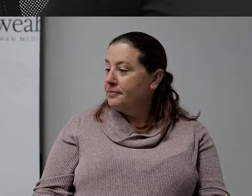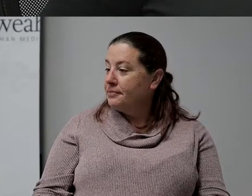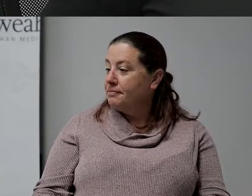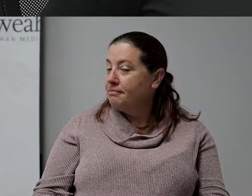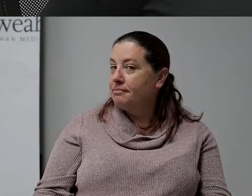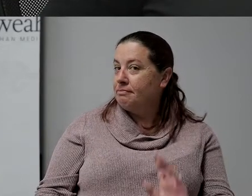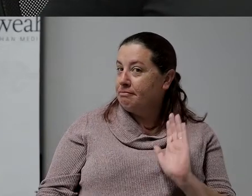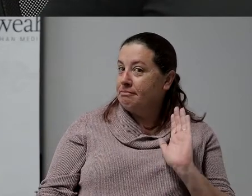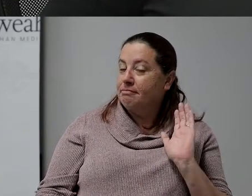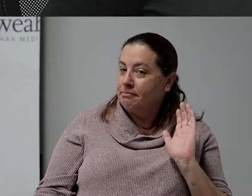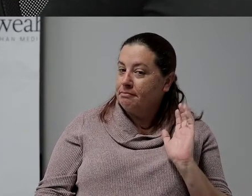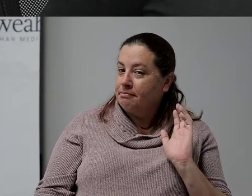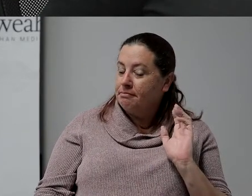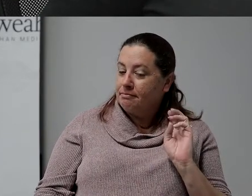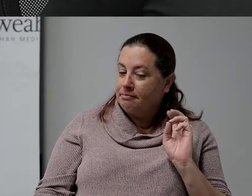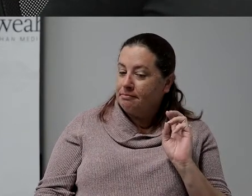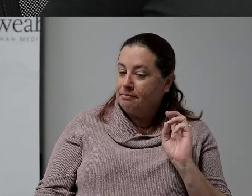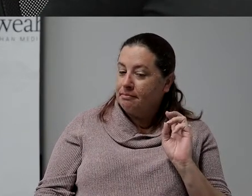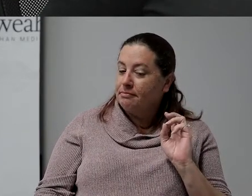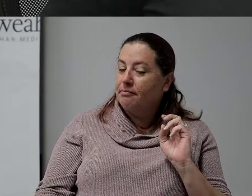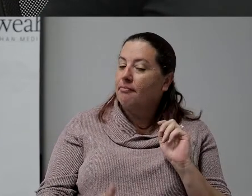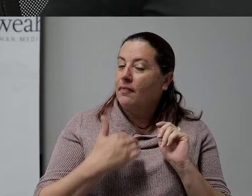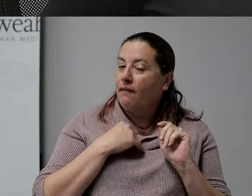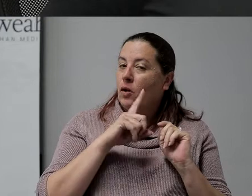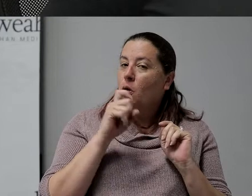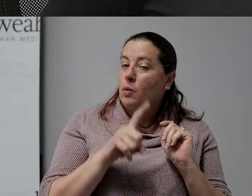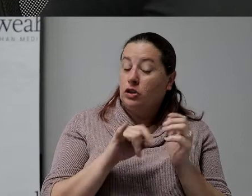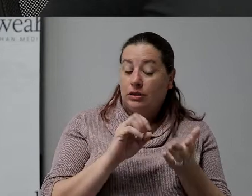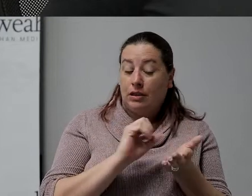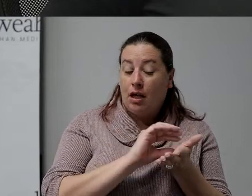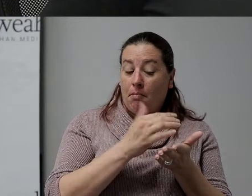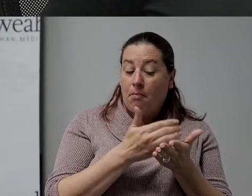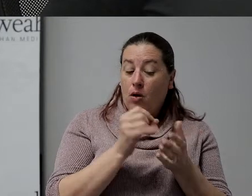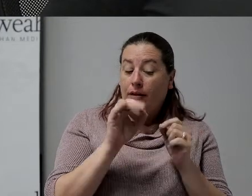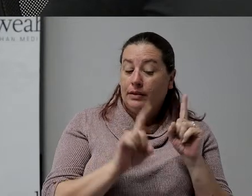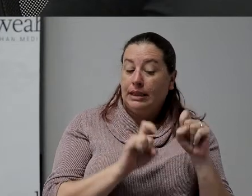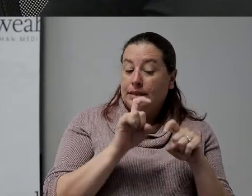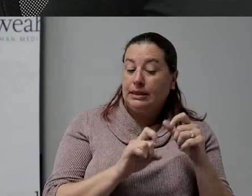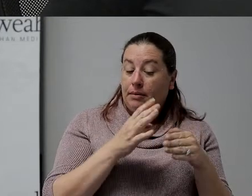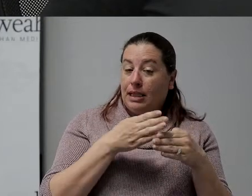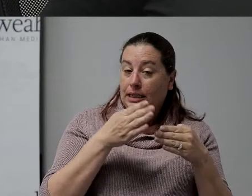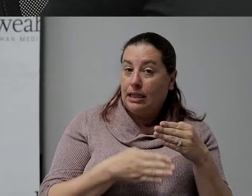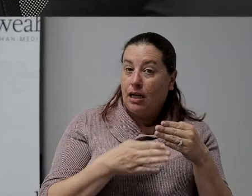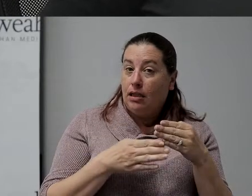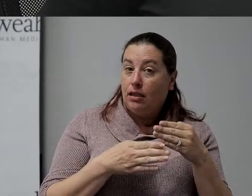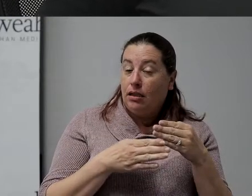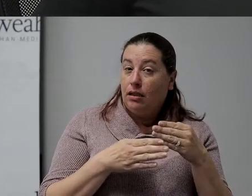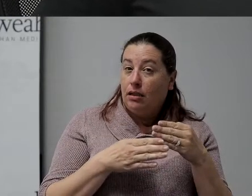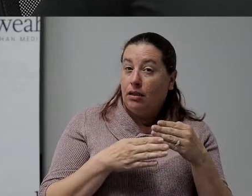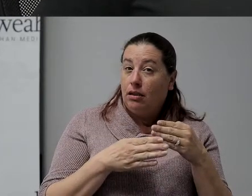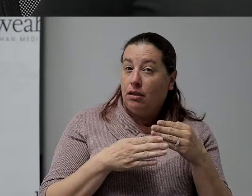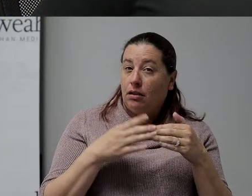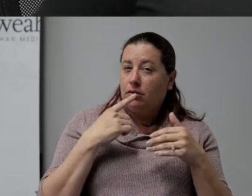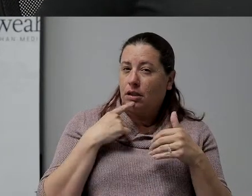Okay, my question is about the amount of testing that's being done. So it was indicated that on Friday, there was a